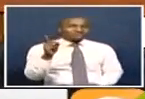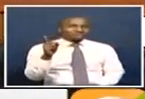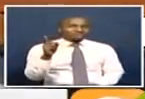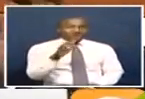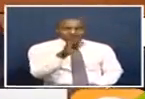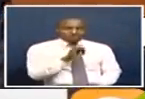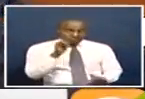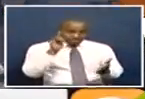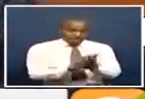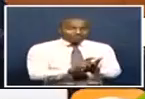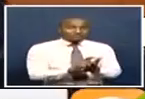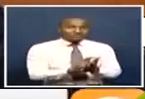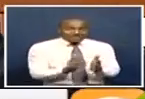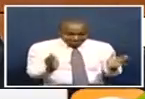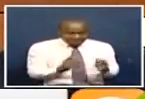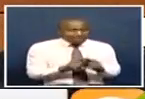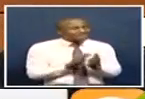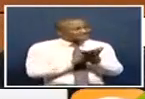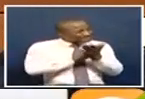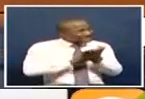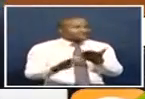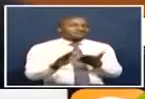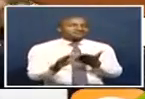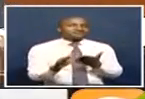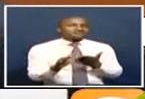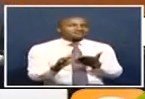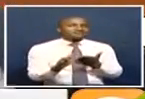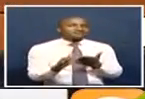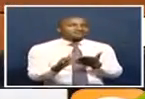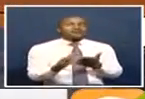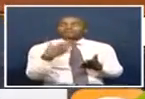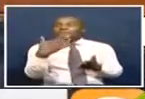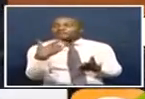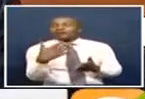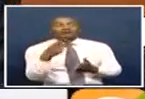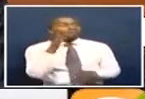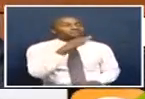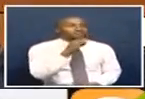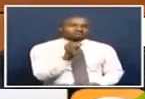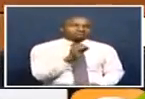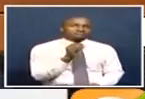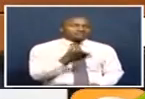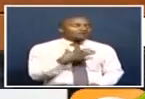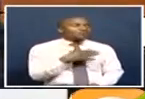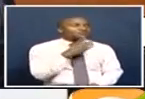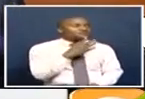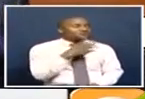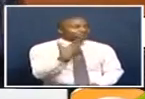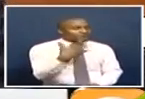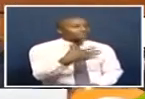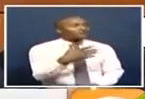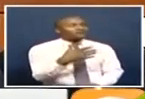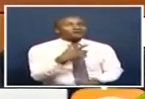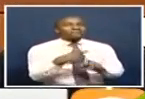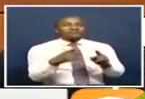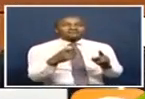the airport, a small airport, very clean airport. Yep. You will never meet papers. You see, here people are talking about pulp and papers and what have. And